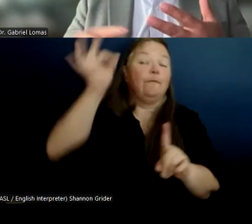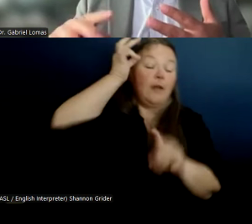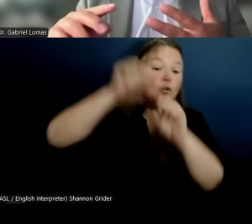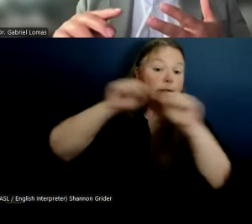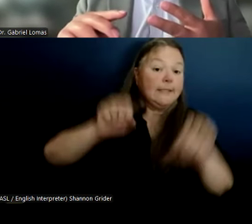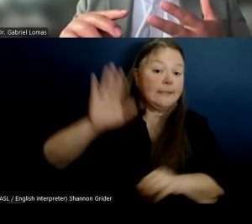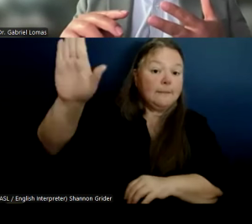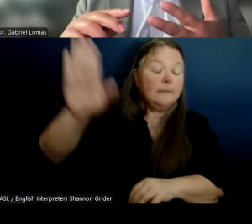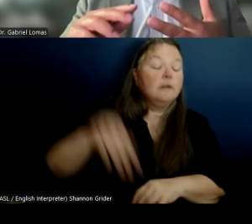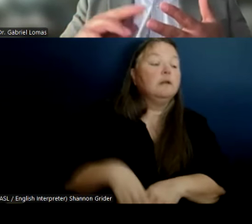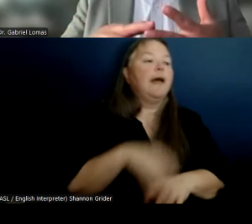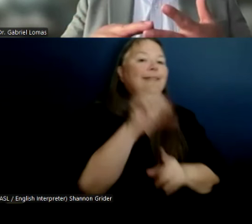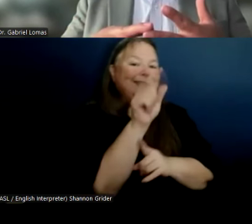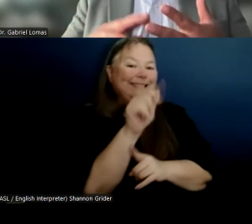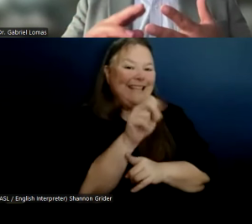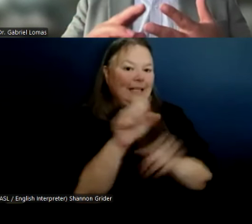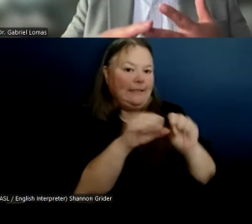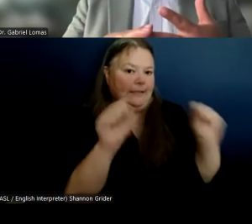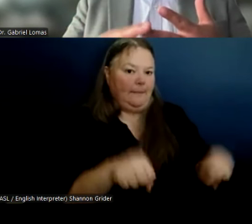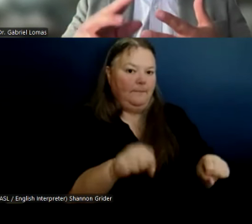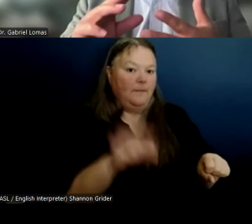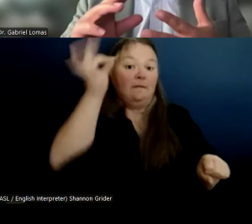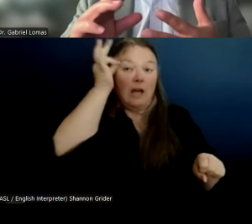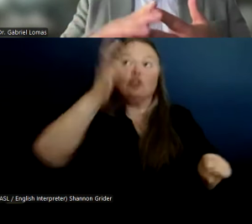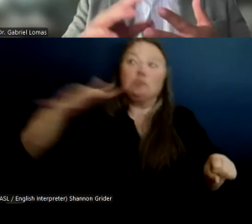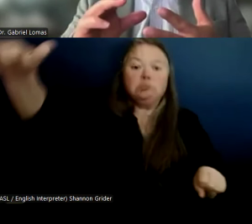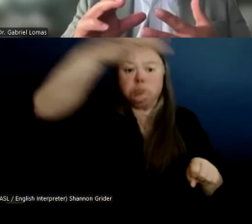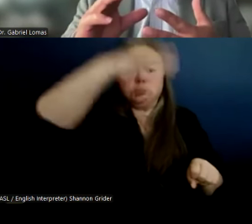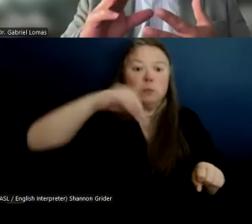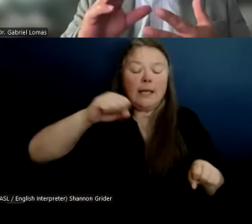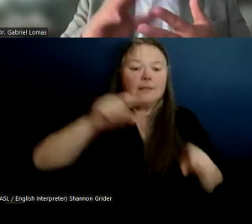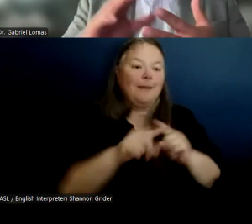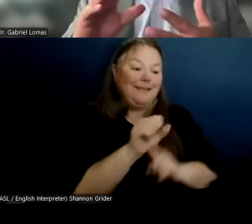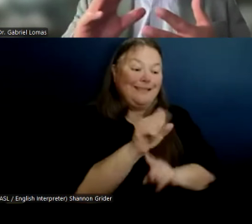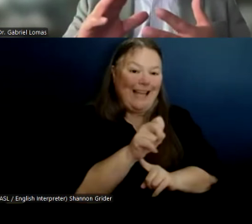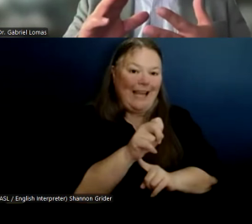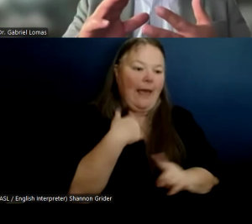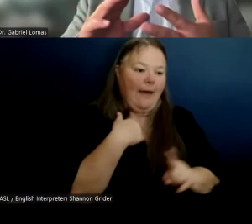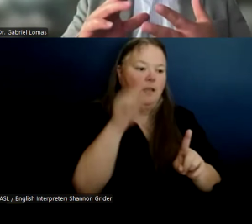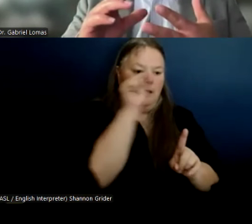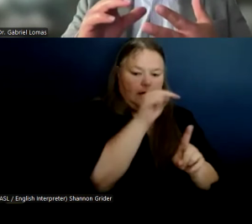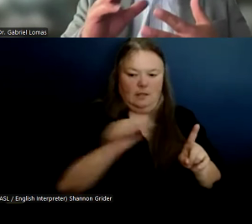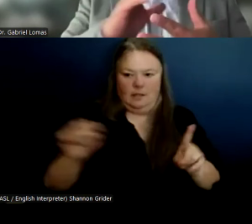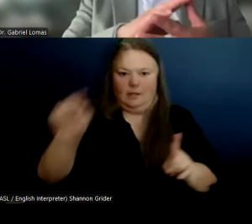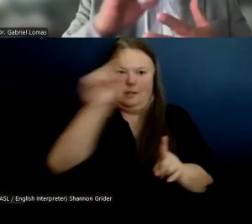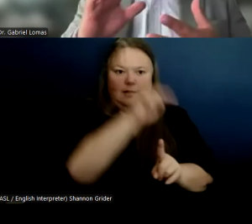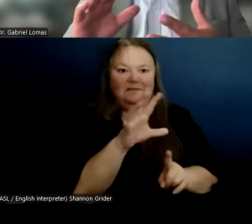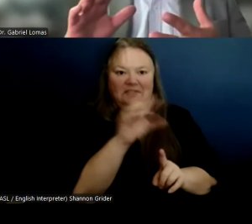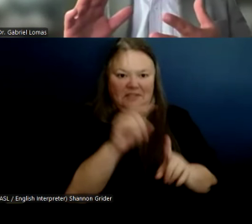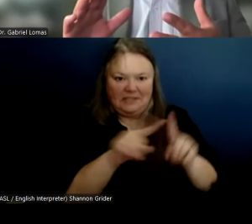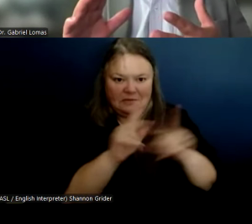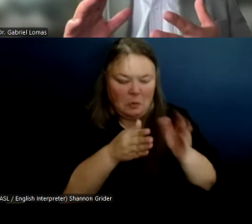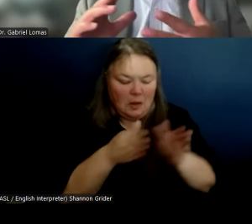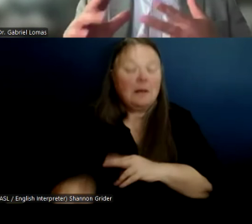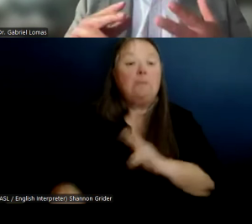expectations. And then most towns have a town jail, and most counties have a county jail. Then there are also private prisons